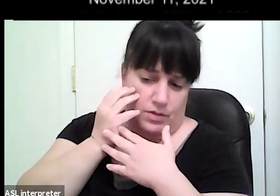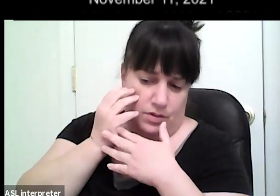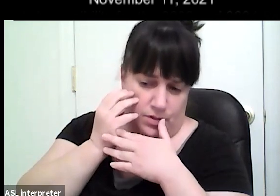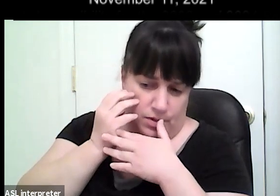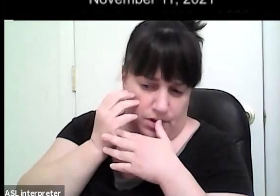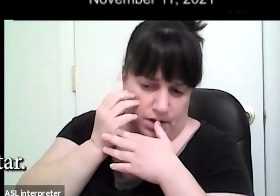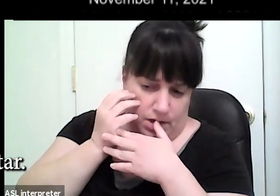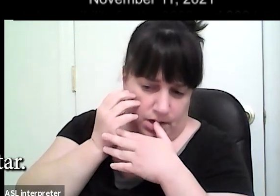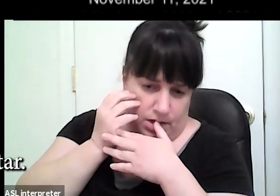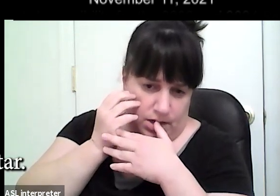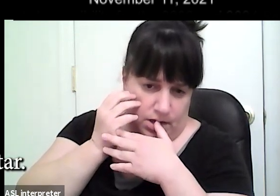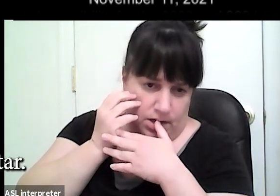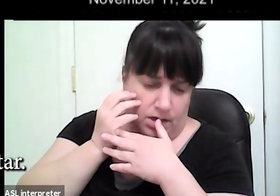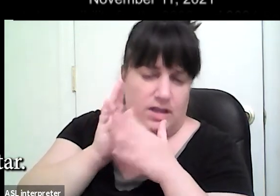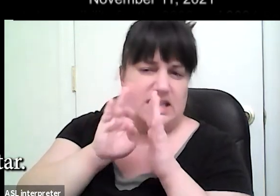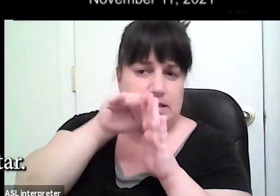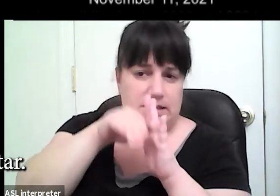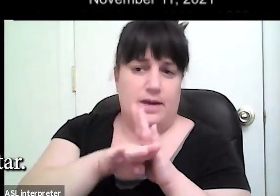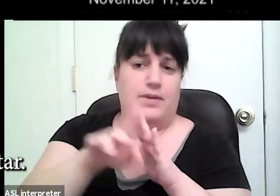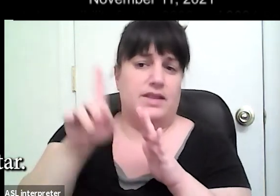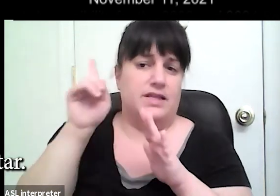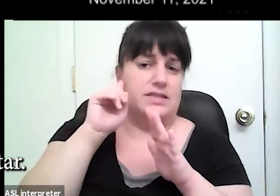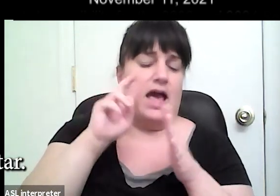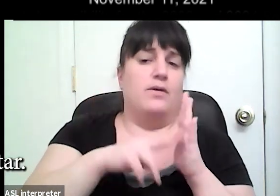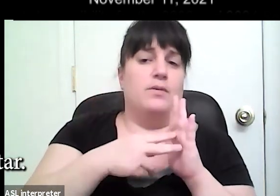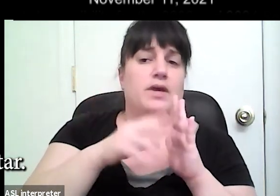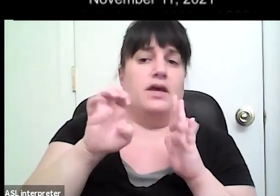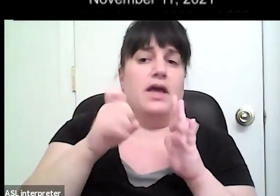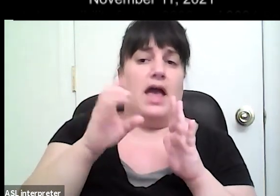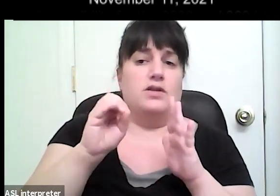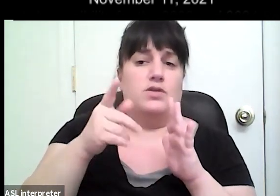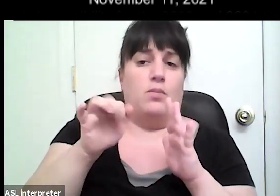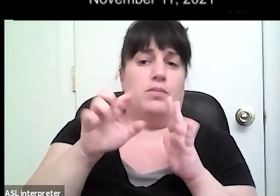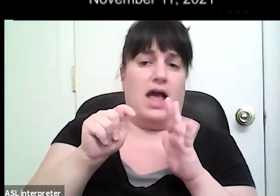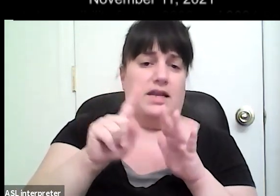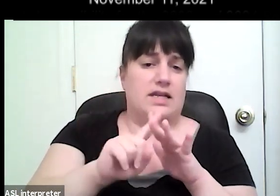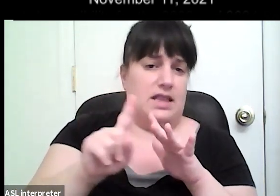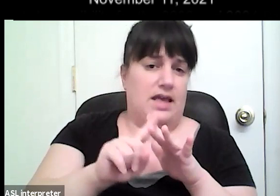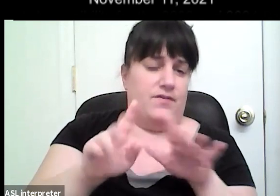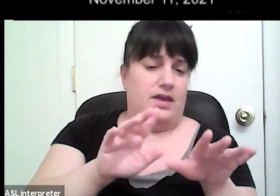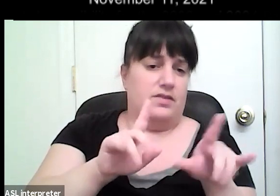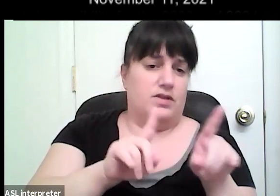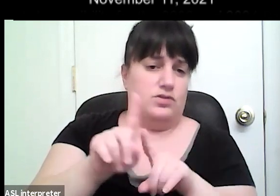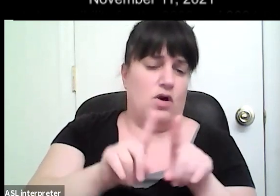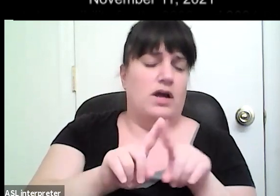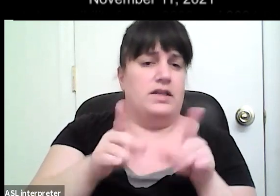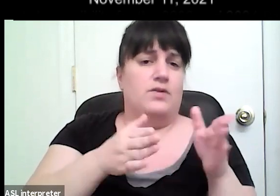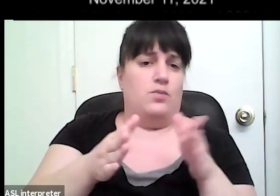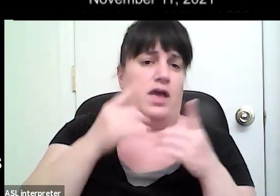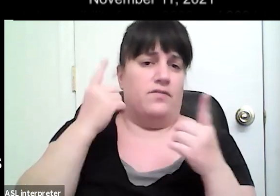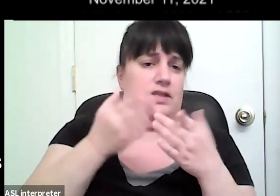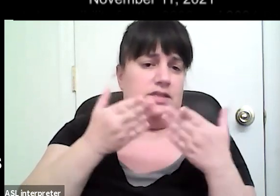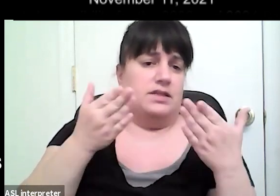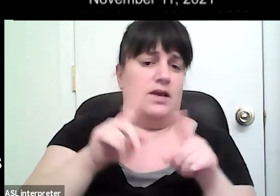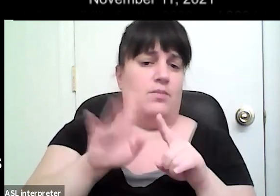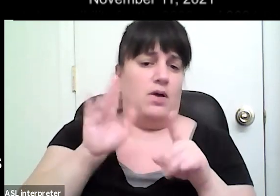the sound. That basically means that an exoplanet is transiting the star. It's a very different way of listening to things,